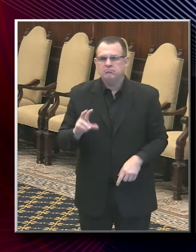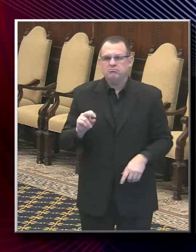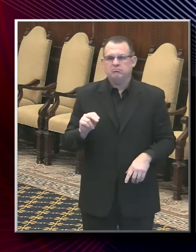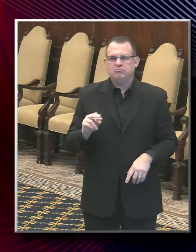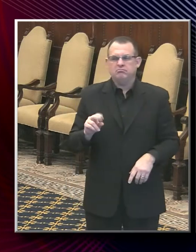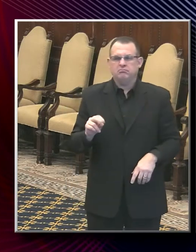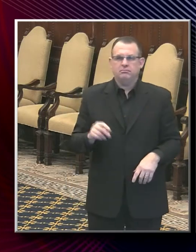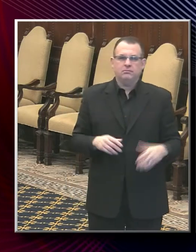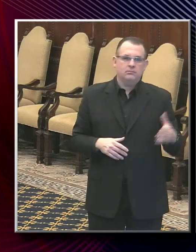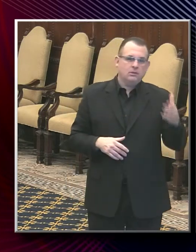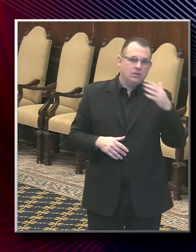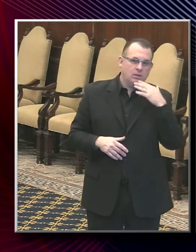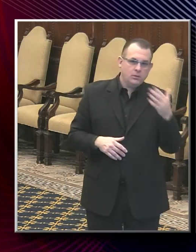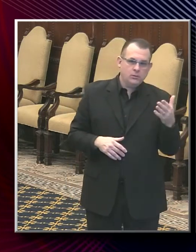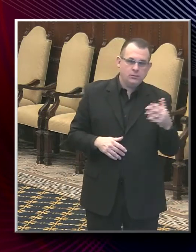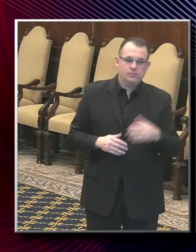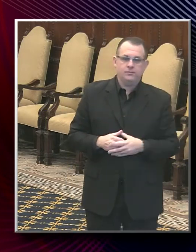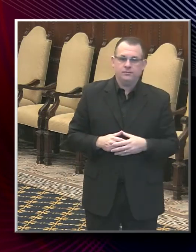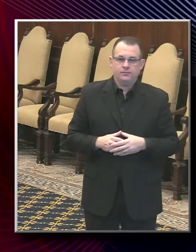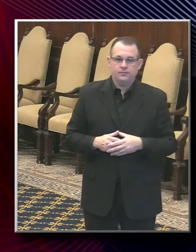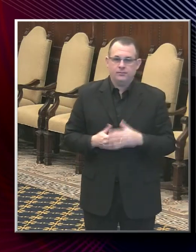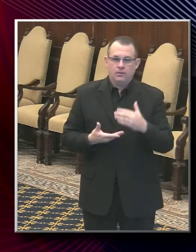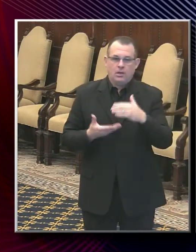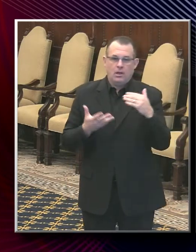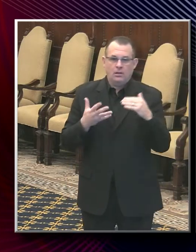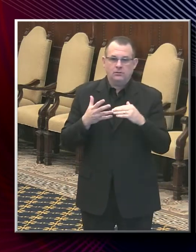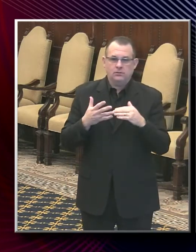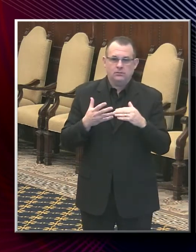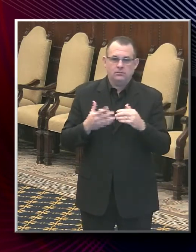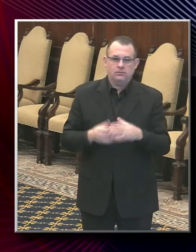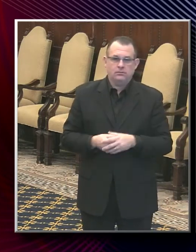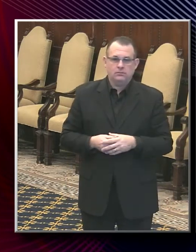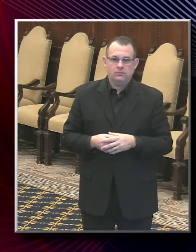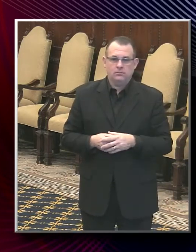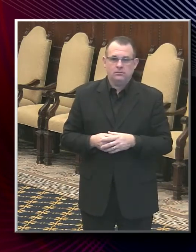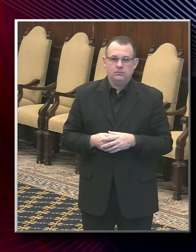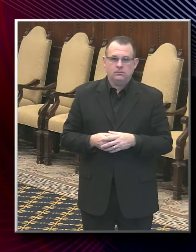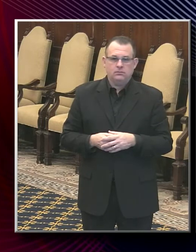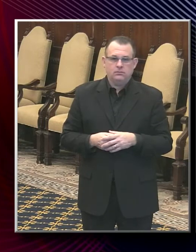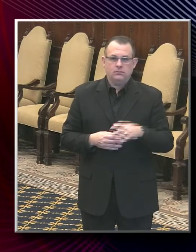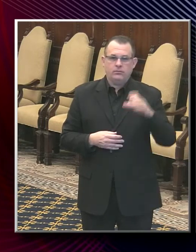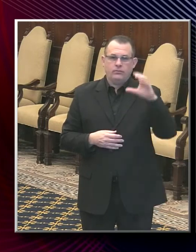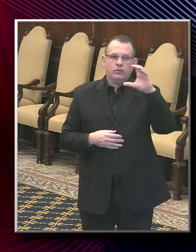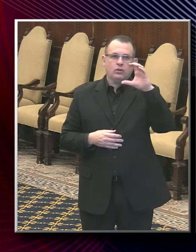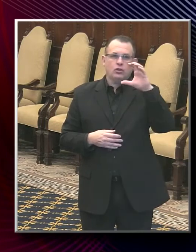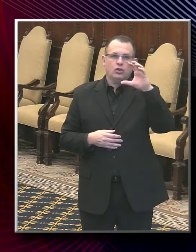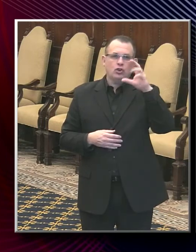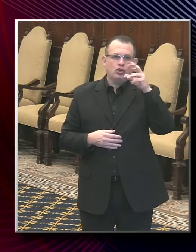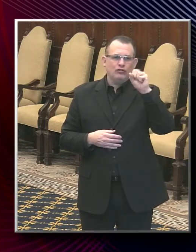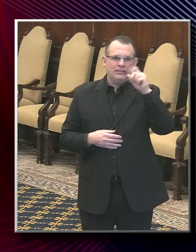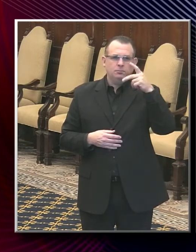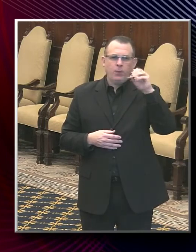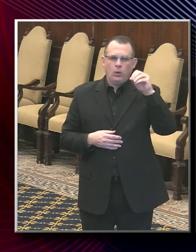Thank you, Howard. We're now going to go to Yaima Crispo with Telemundo.